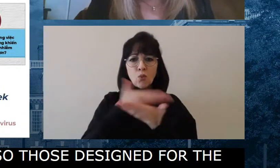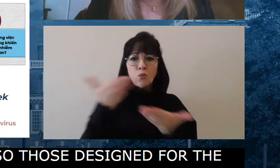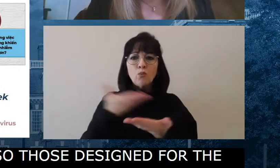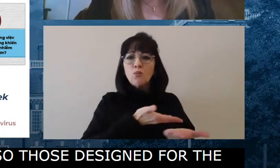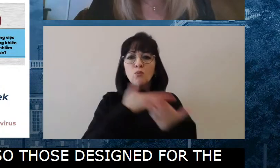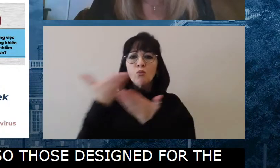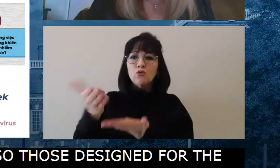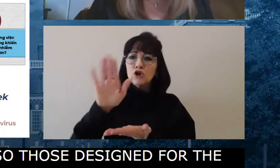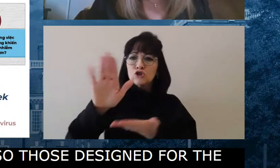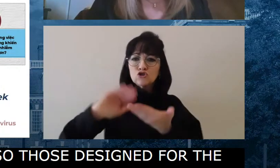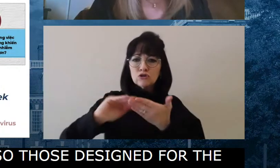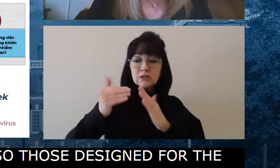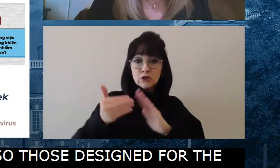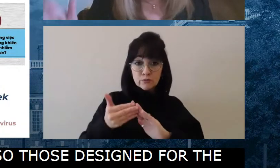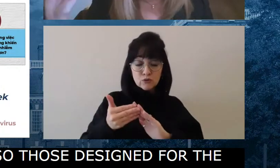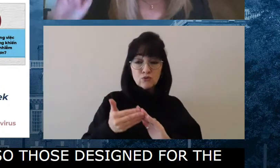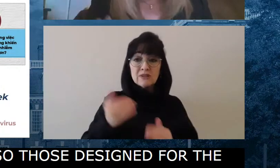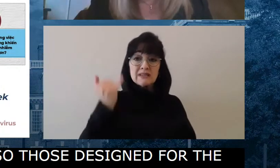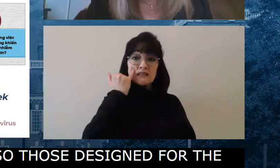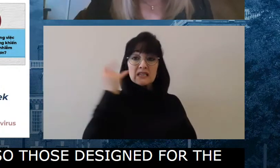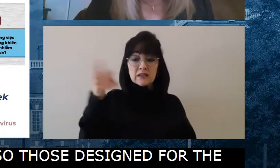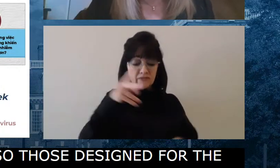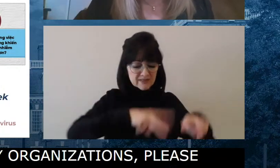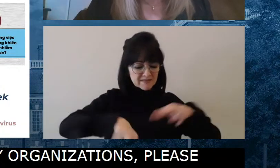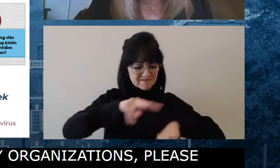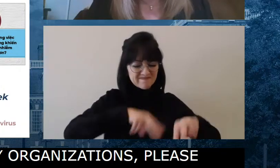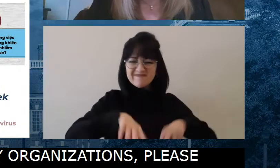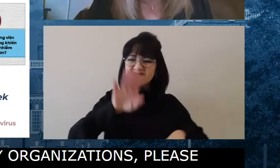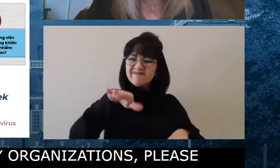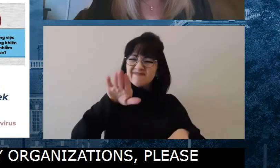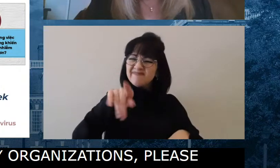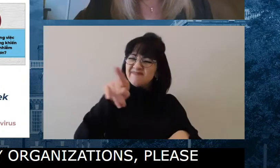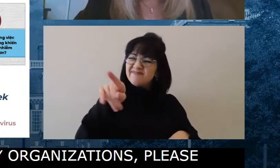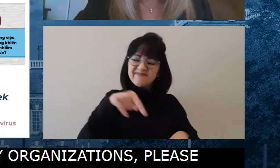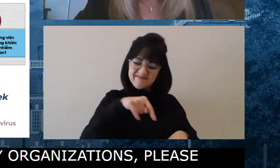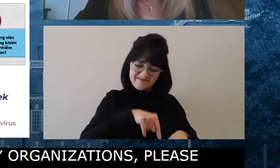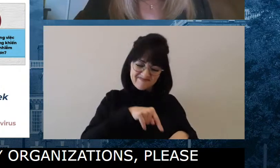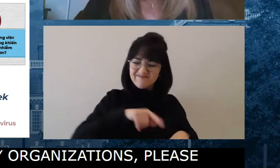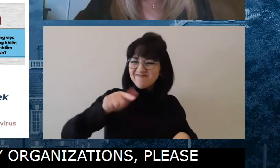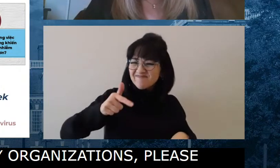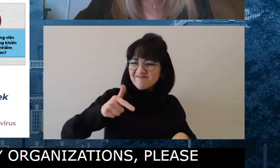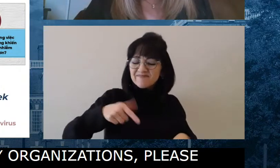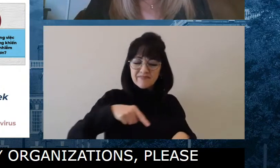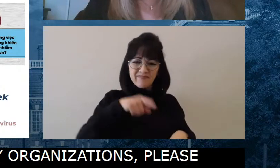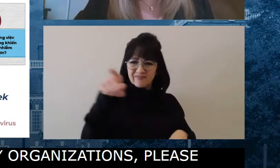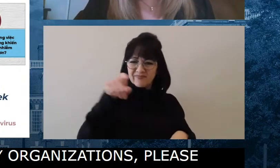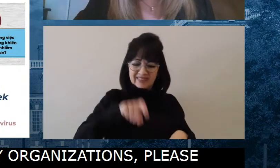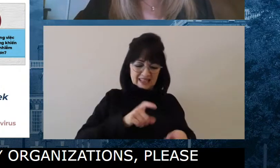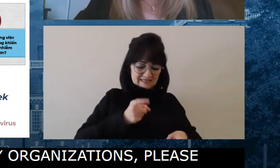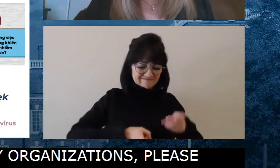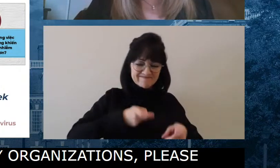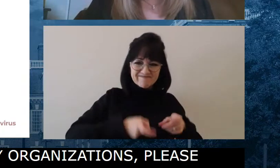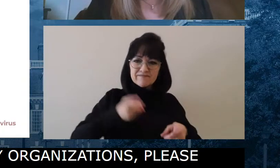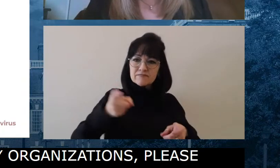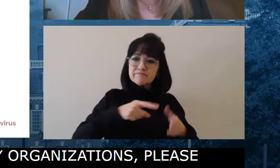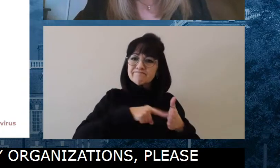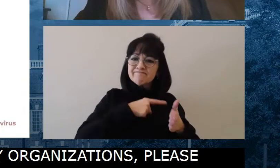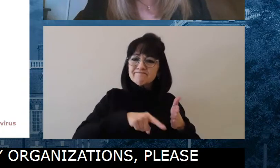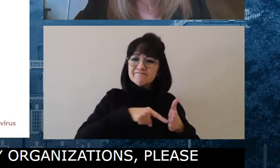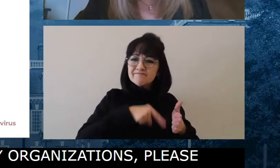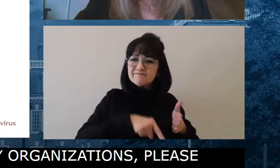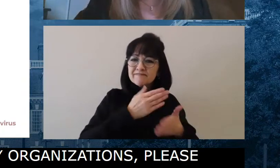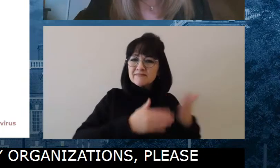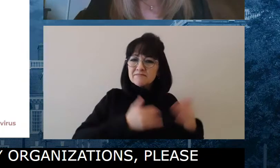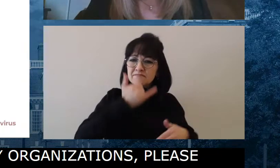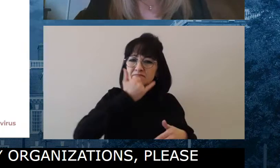see, opportunities for improvement, don't hesitate to let us know. Finally, I want to talk a little bit about some